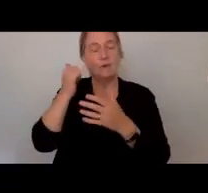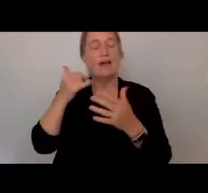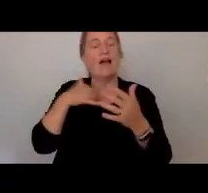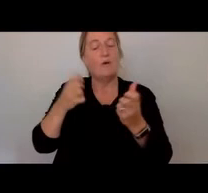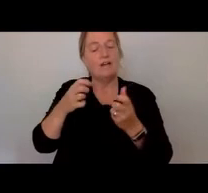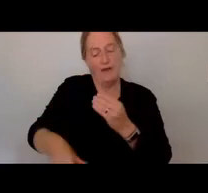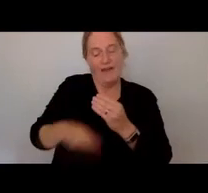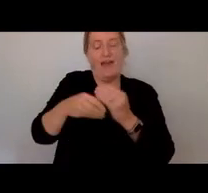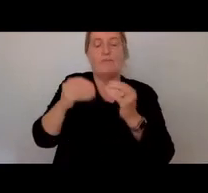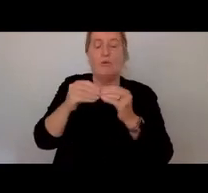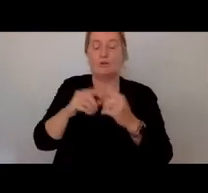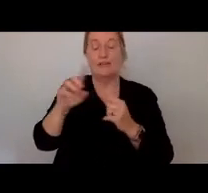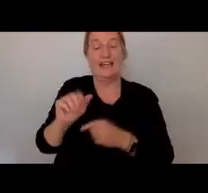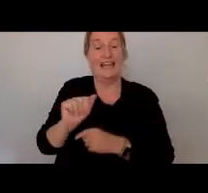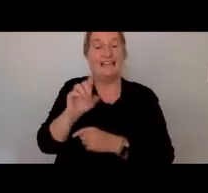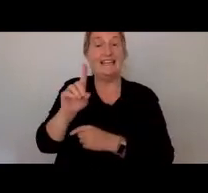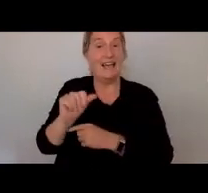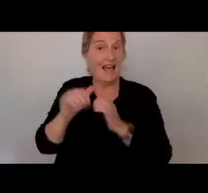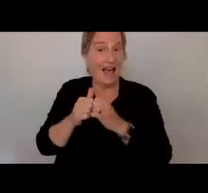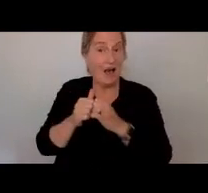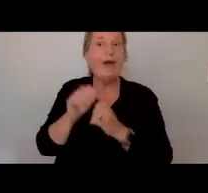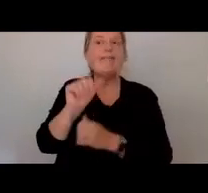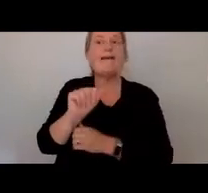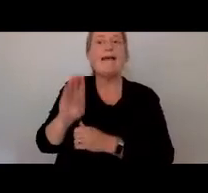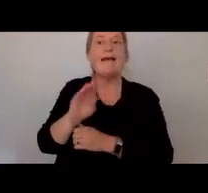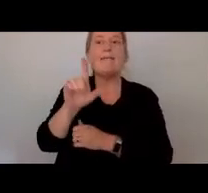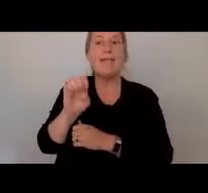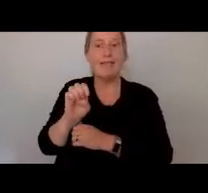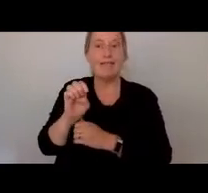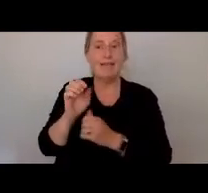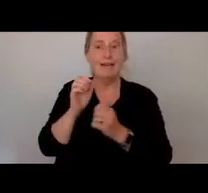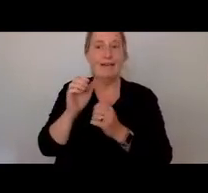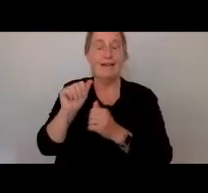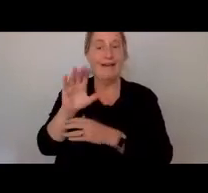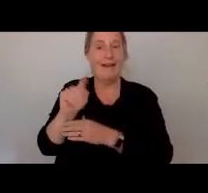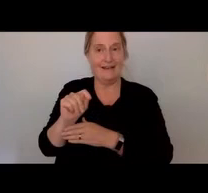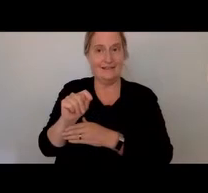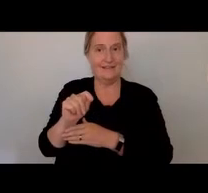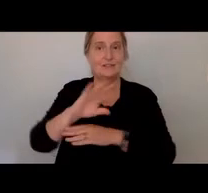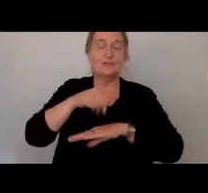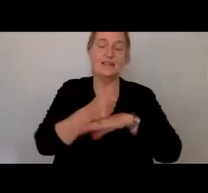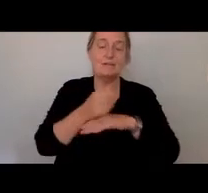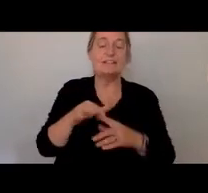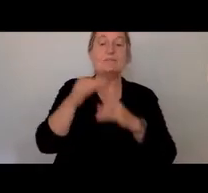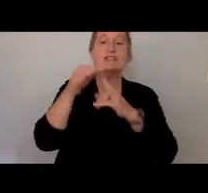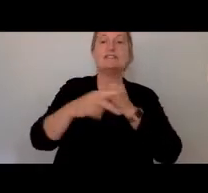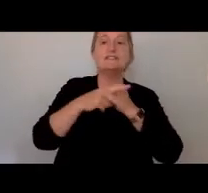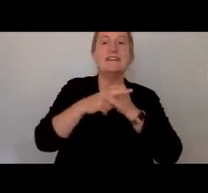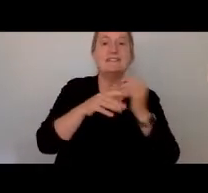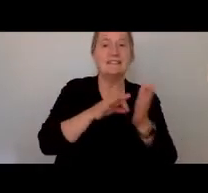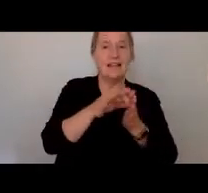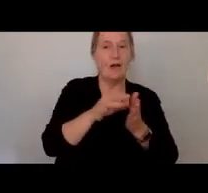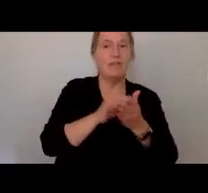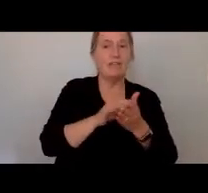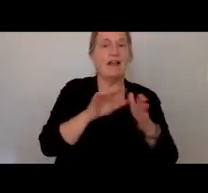new tax advantage savings accounts which allow people with disabilities and their families to save for their future and help cover important expenses